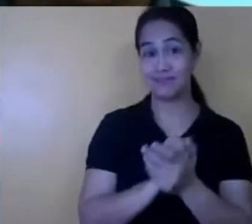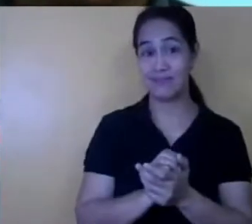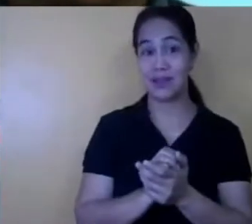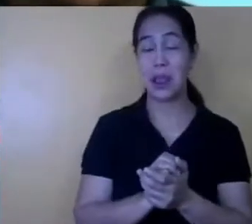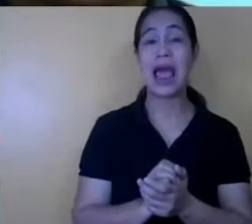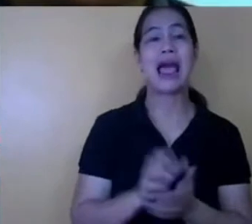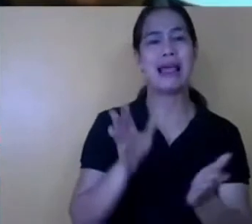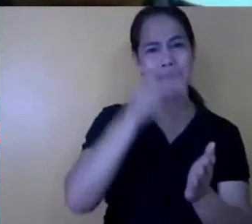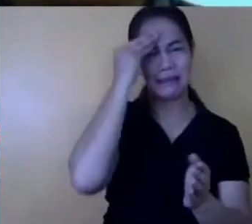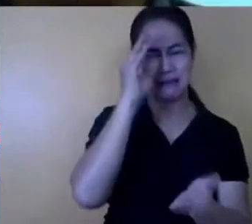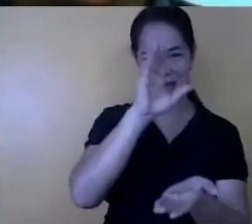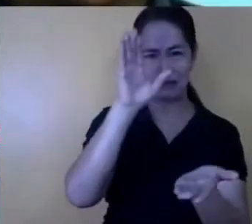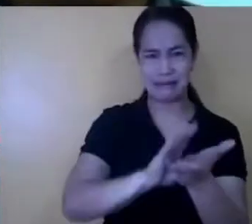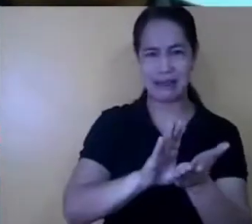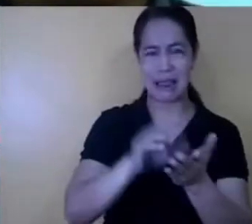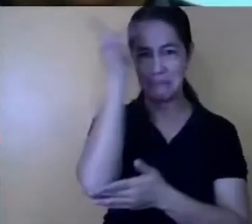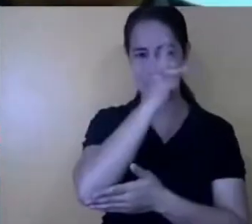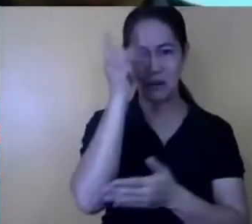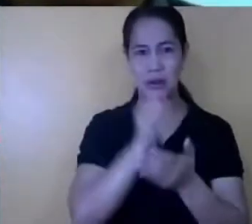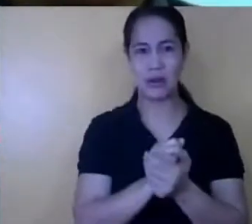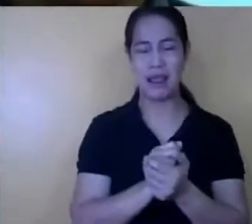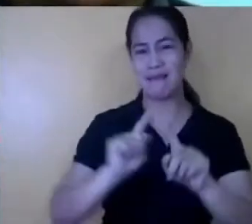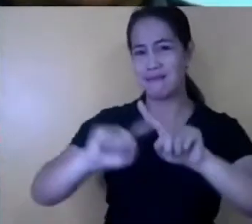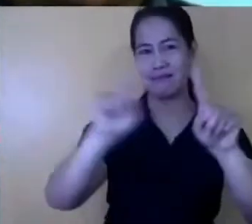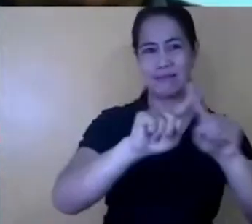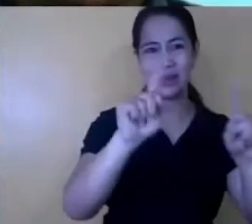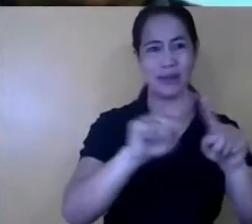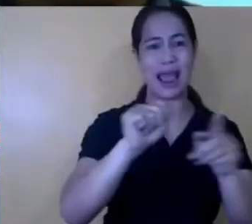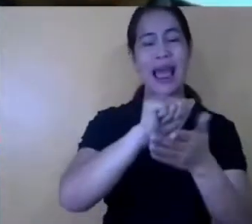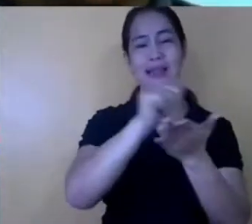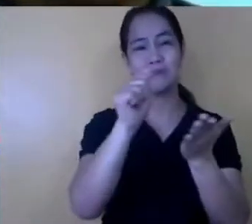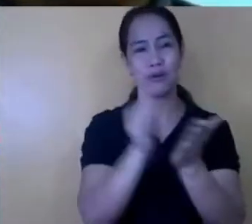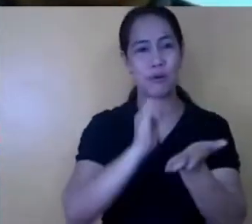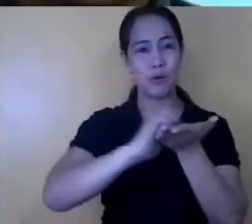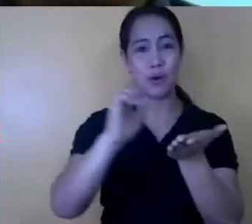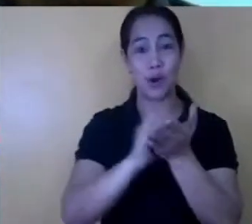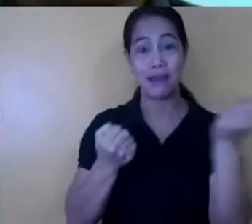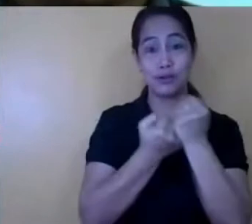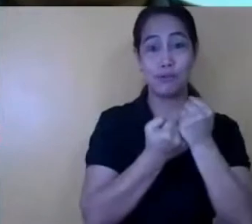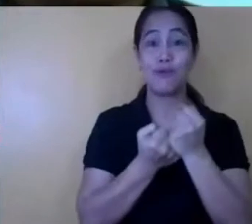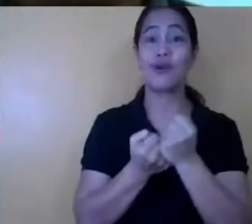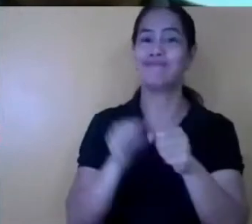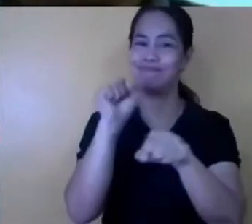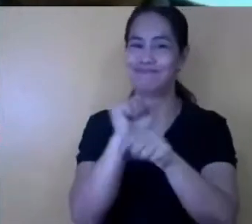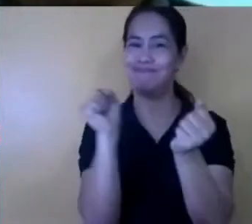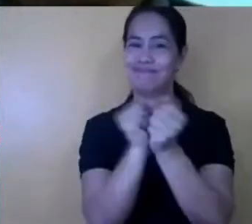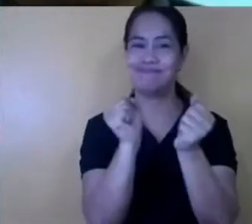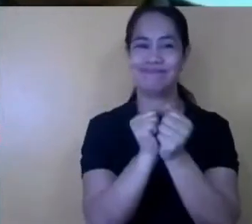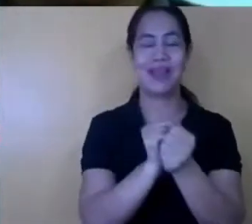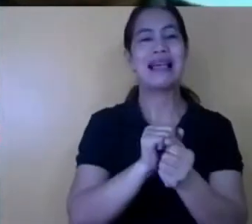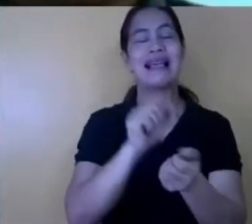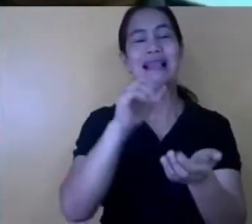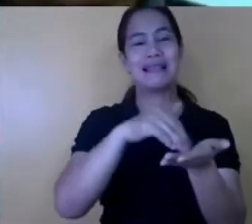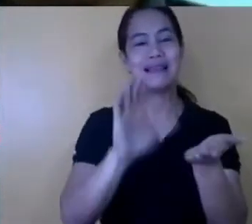teaching philosophy in various aspects of practice and support colleagues in enhancing their own learner-centered teaching